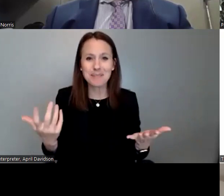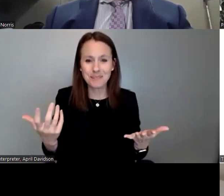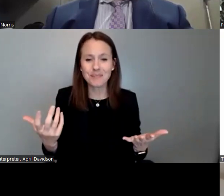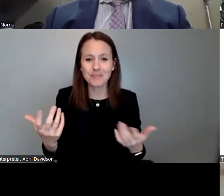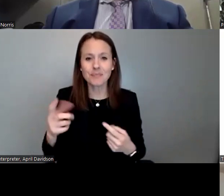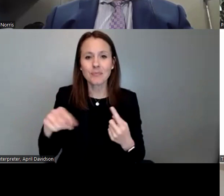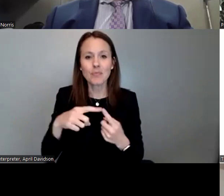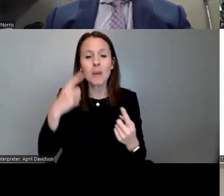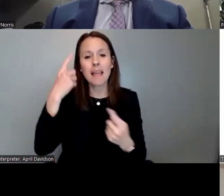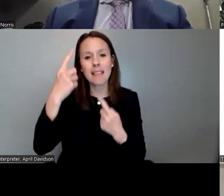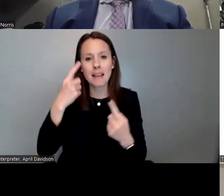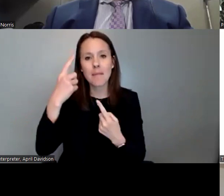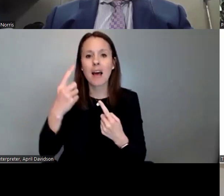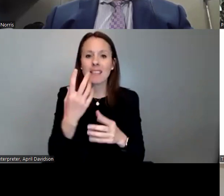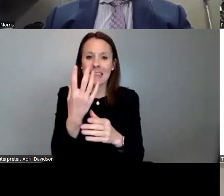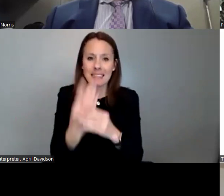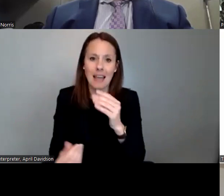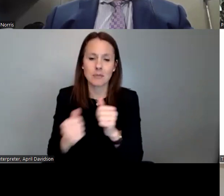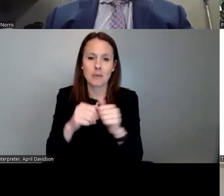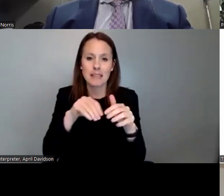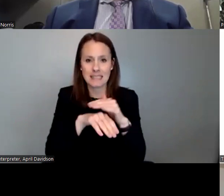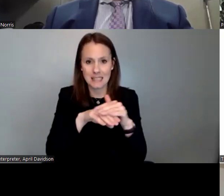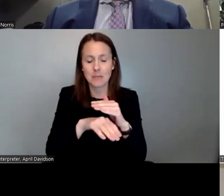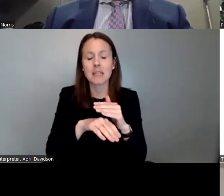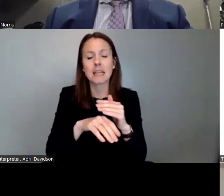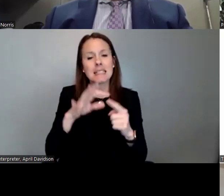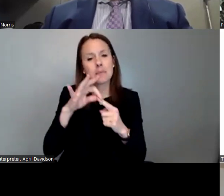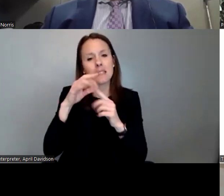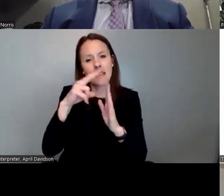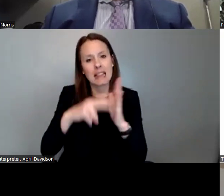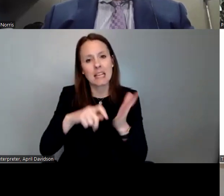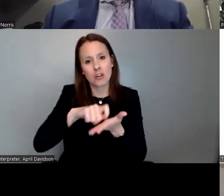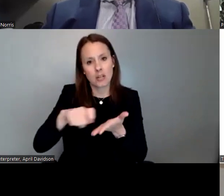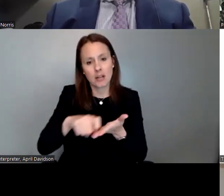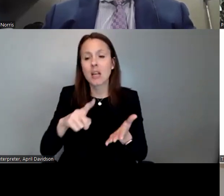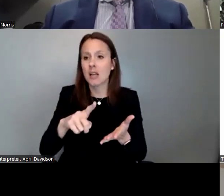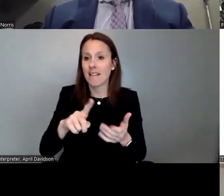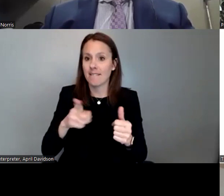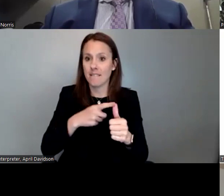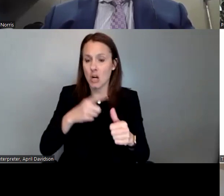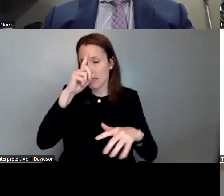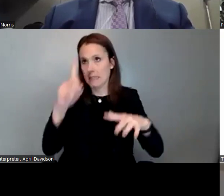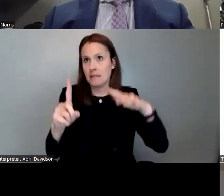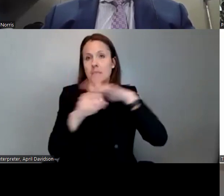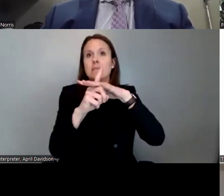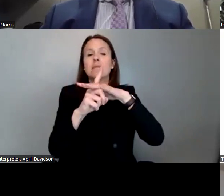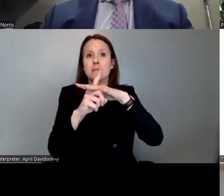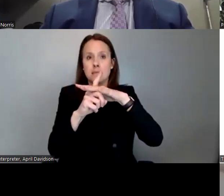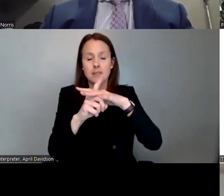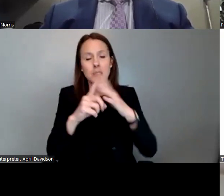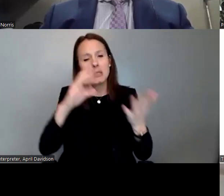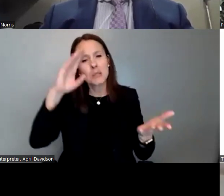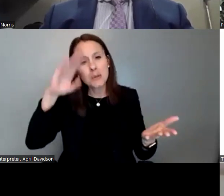think about the gaps in accessibility, literary accessibility, the main thing that comes to my mind, and the first thing, you